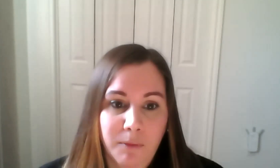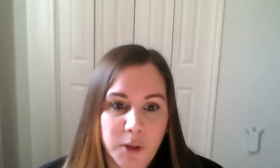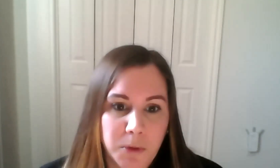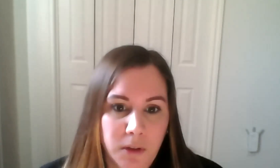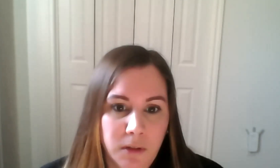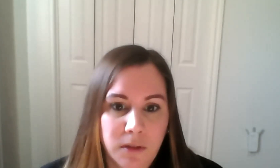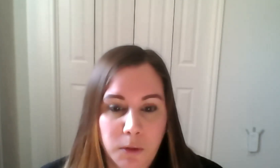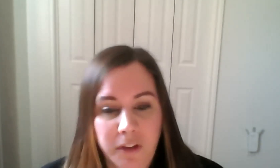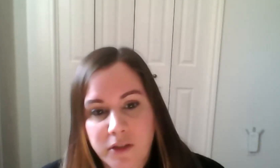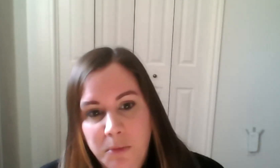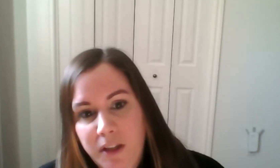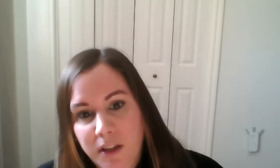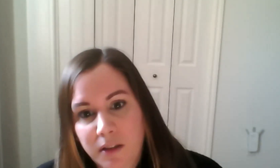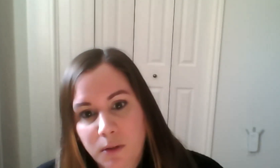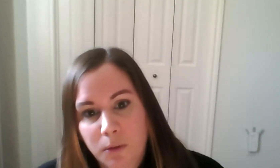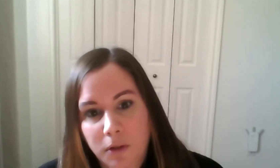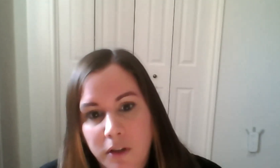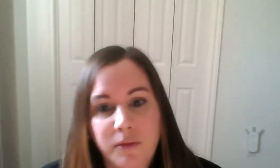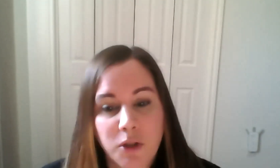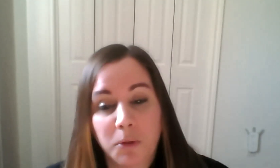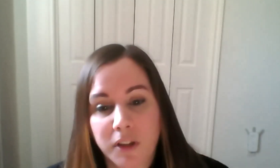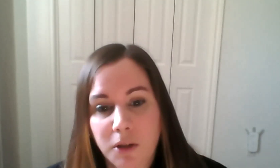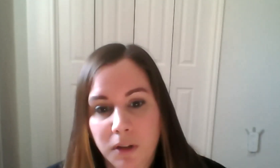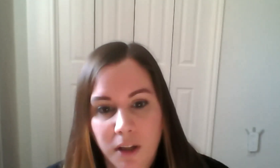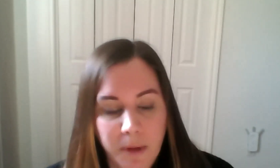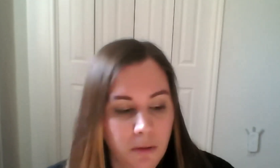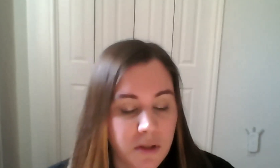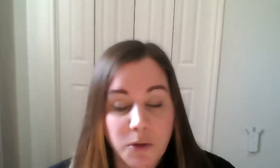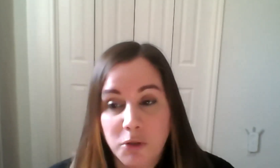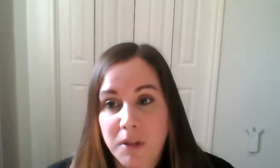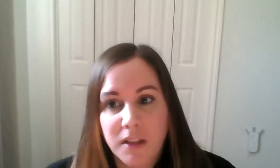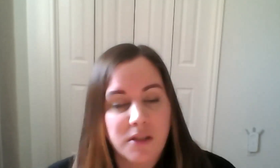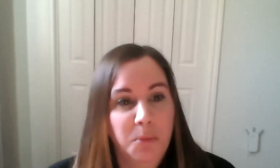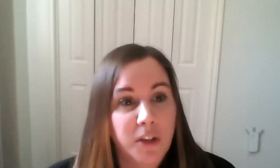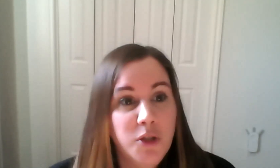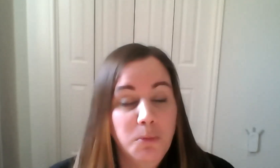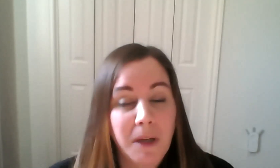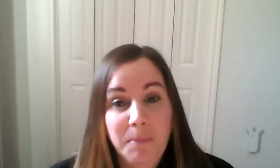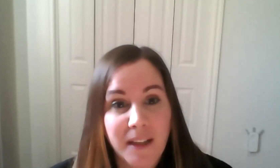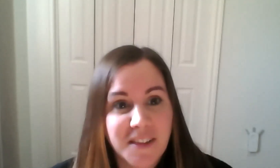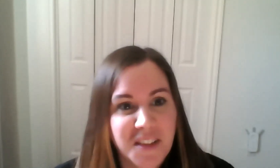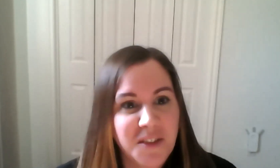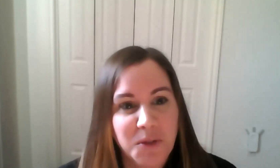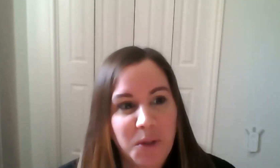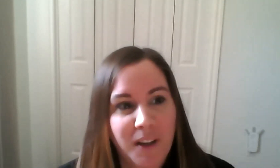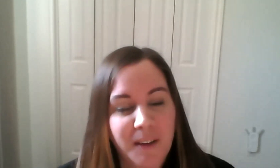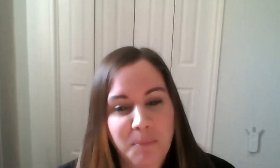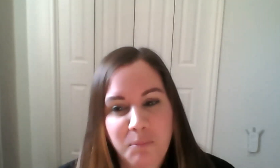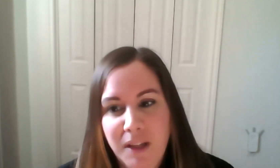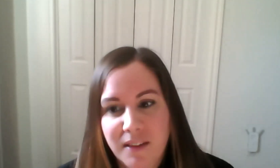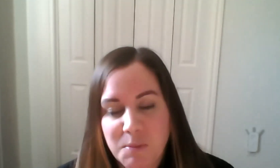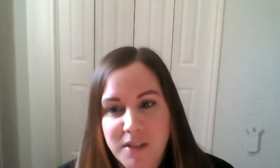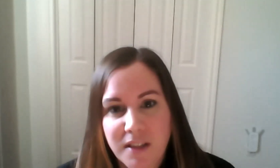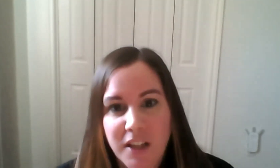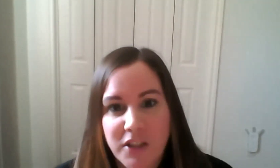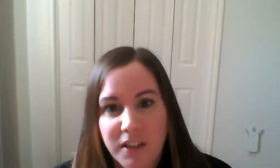are comfortable or intermediate or don't really know a lot about social media. So I'm going to do my best to